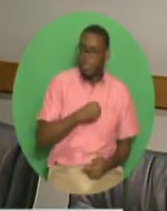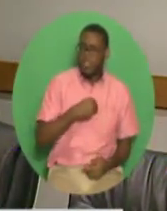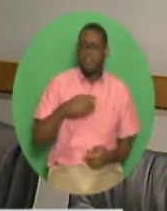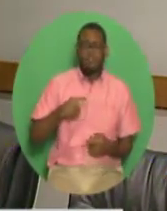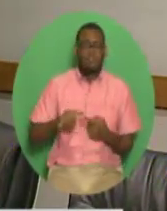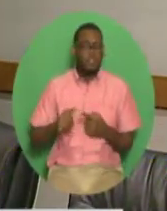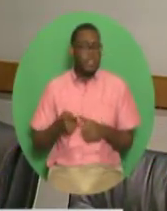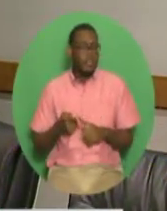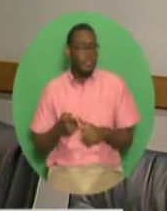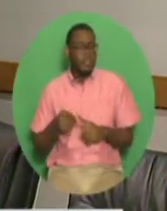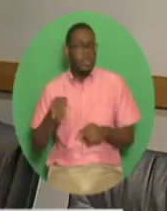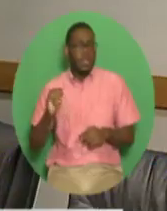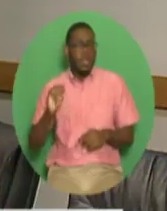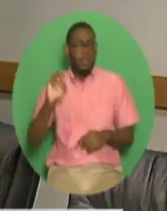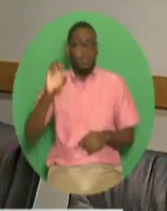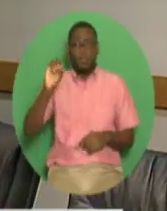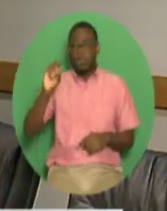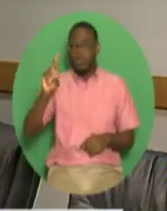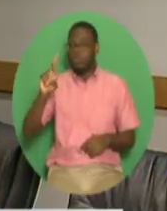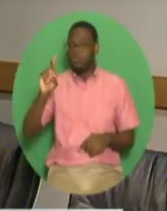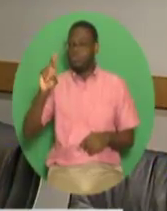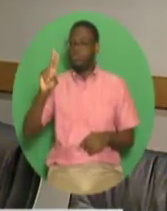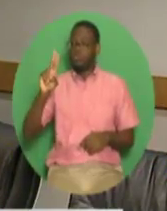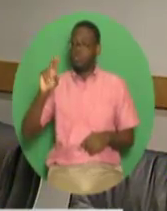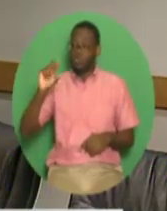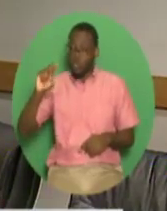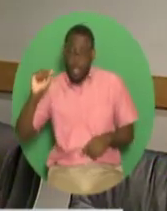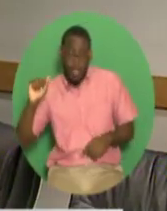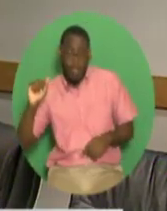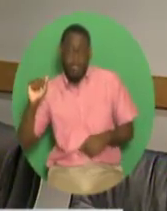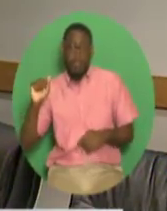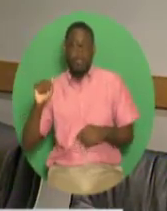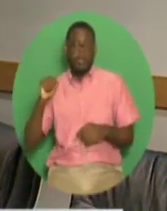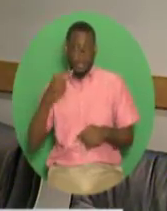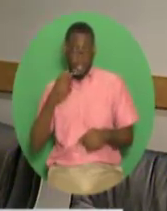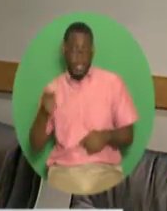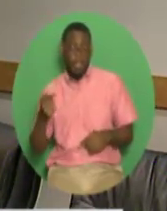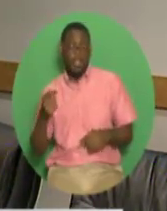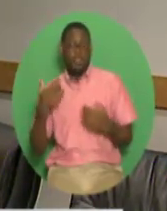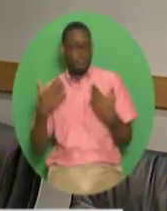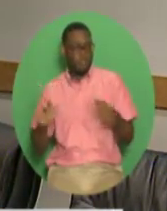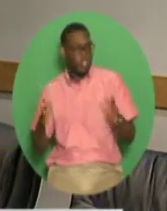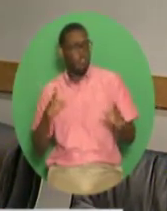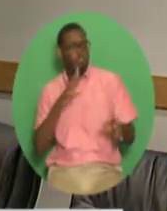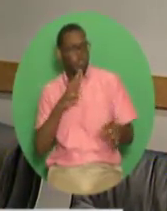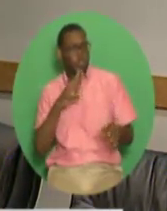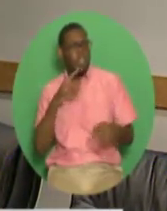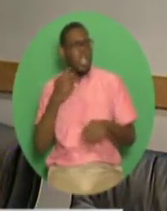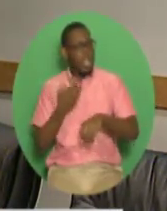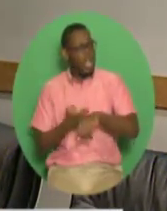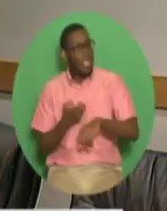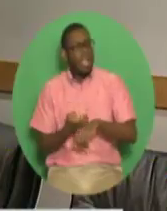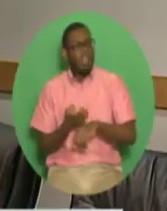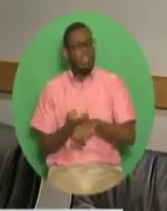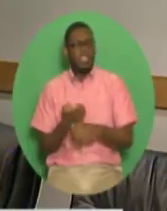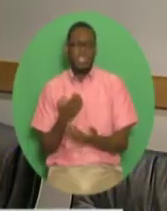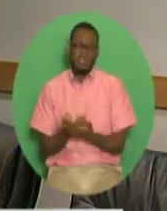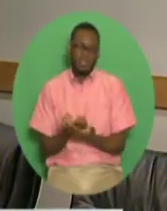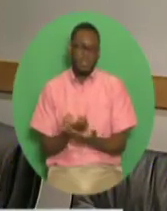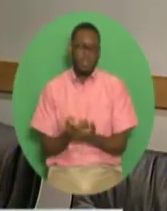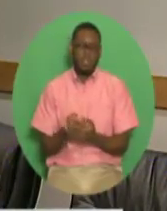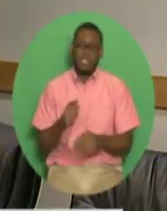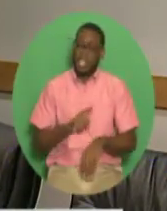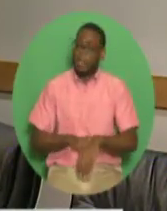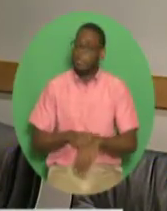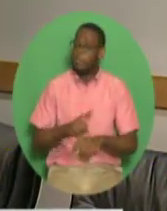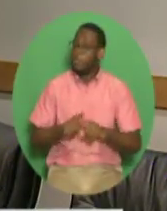that one of our plans in these hard economic times, what we have done is we have Trinidad and Tobago per square mile has the most sporting